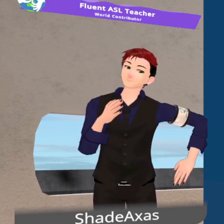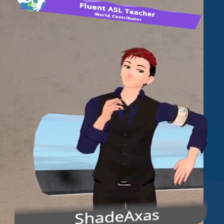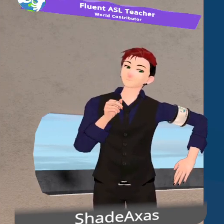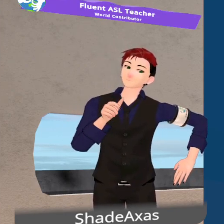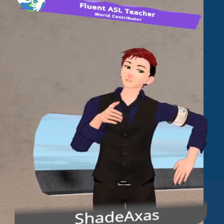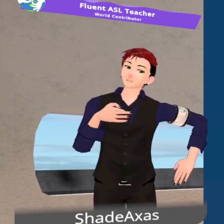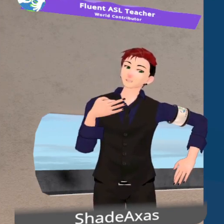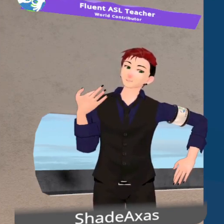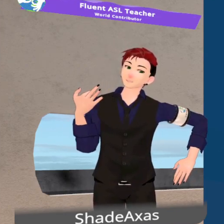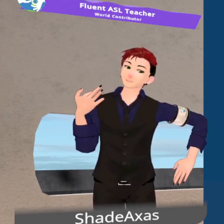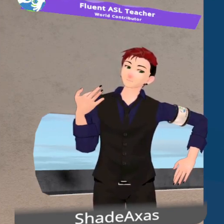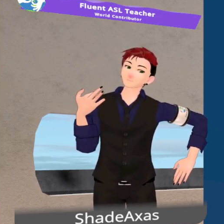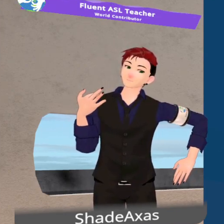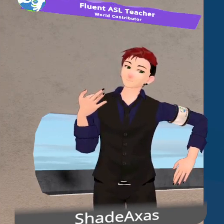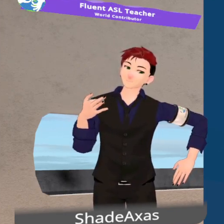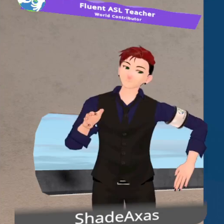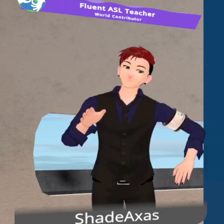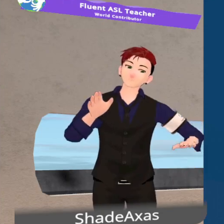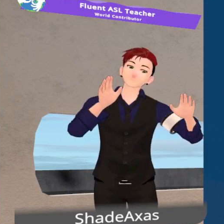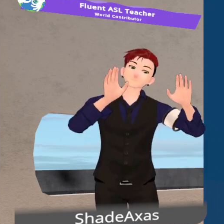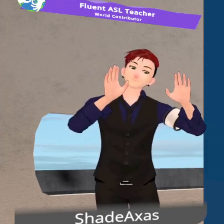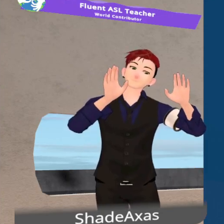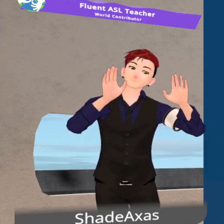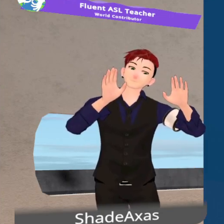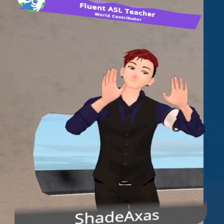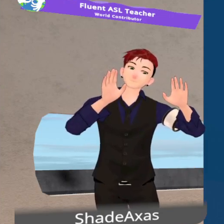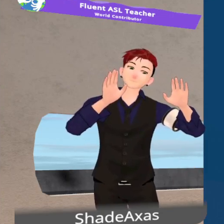well. How do I explain this better?